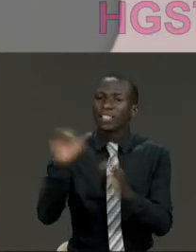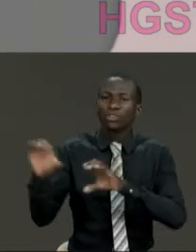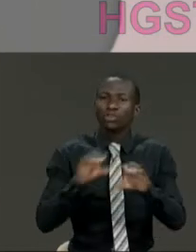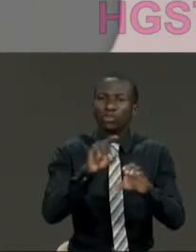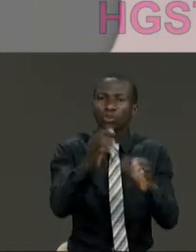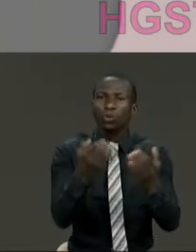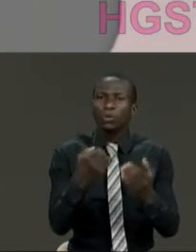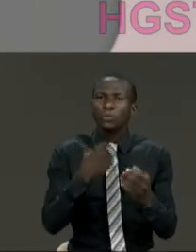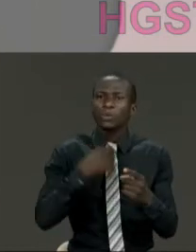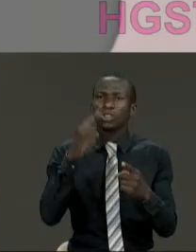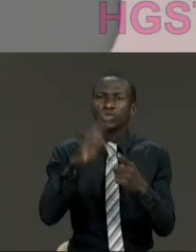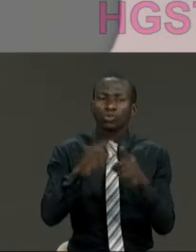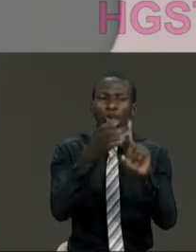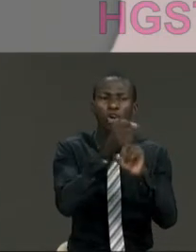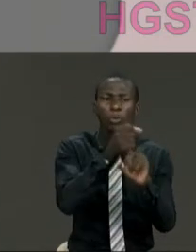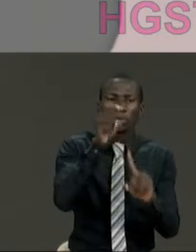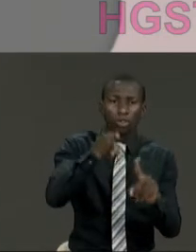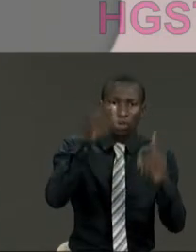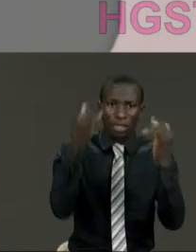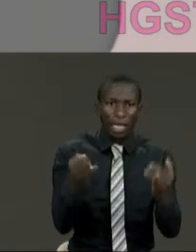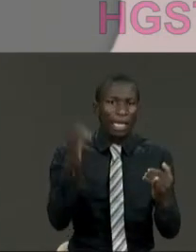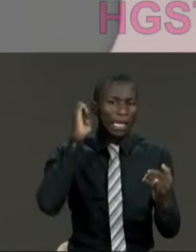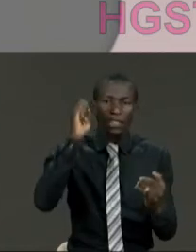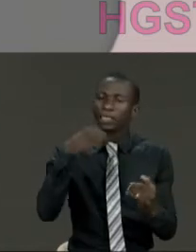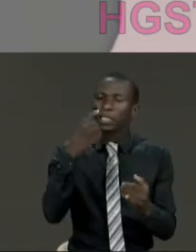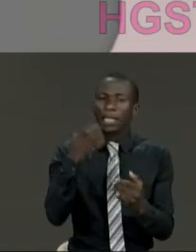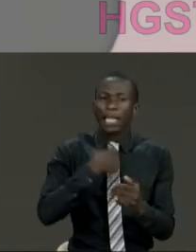said, I have no man.